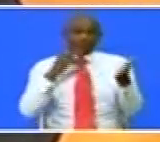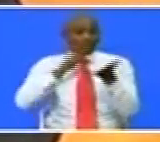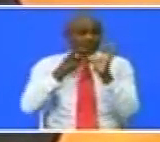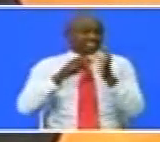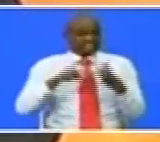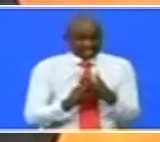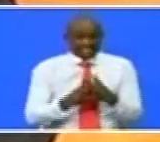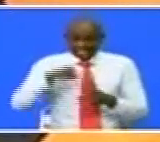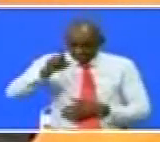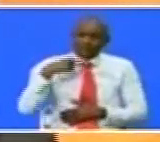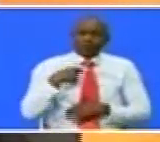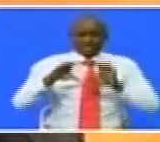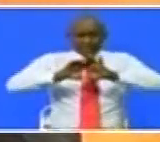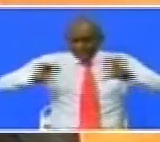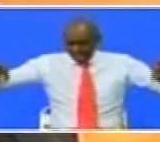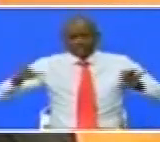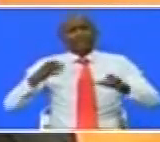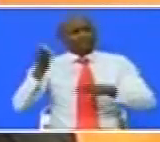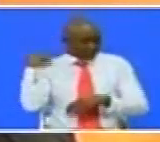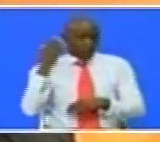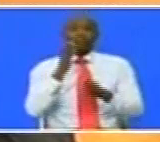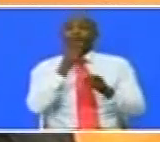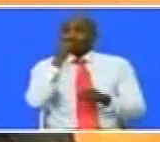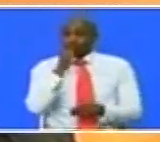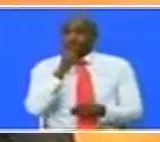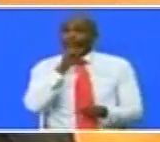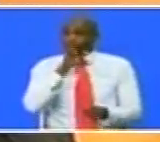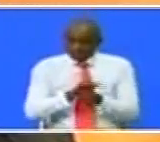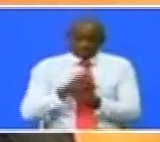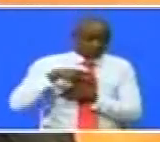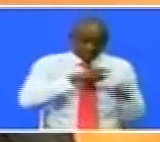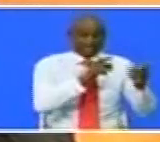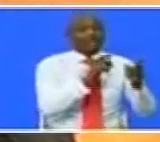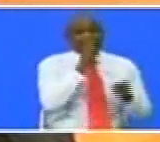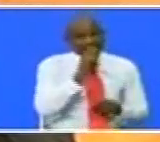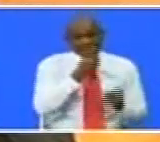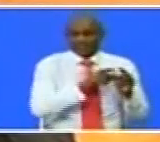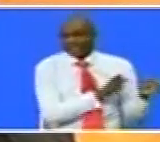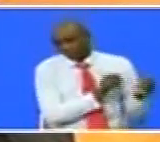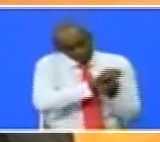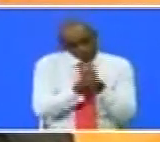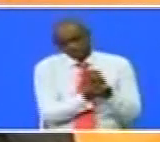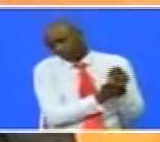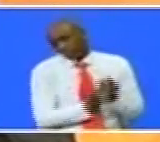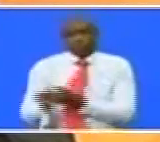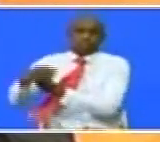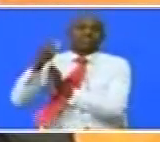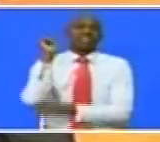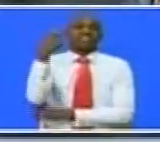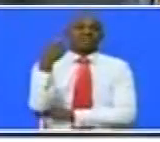inataka mabomba hayo yaliyotakiwa kupitia Tanzania kubadilisha mkondo na kupitia hapa nchini Kenya.